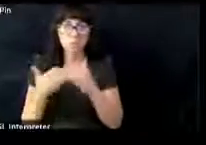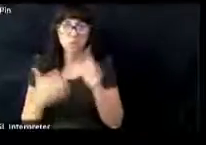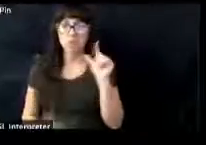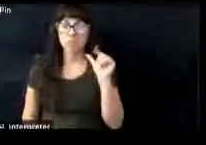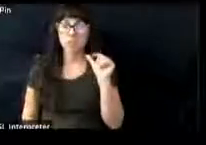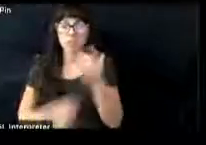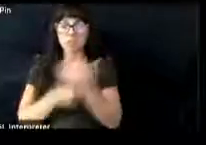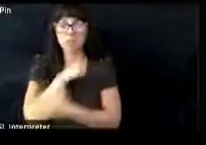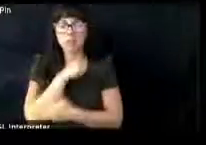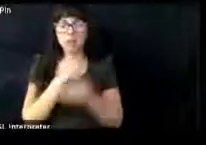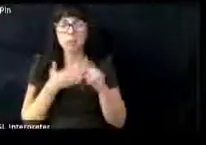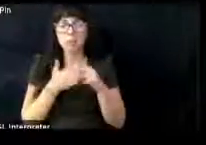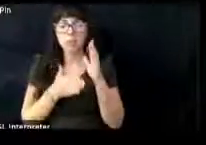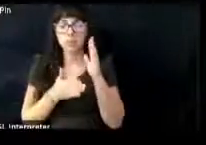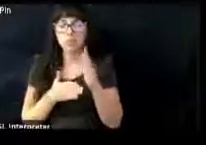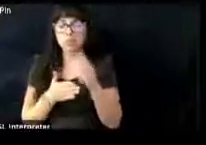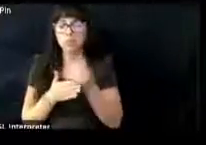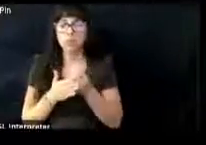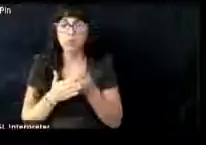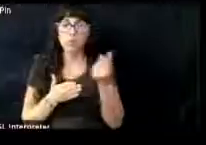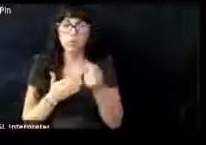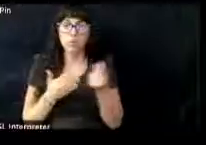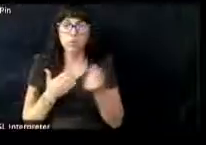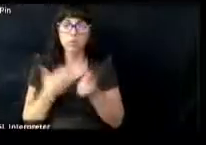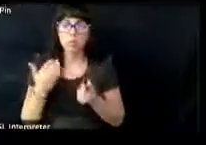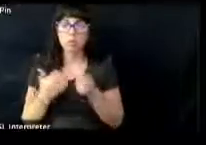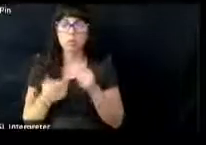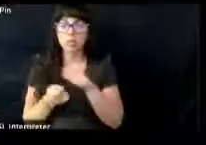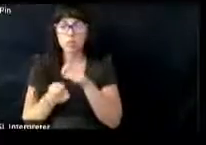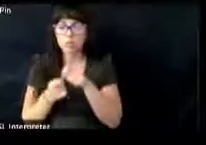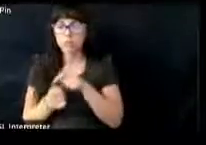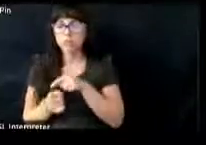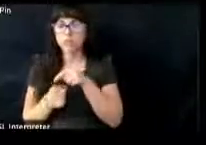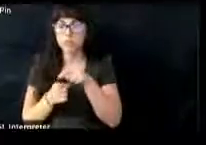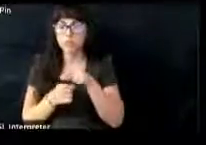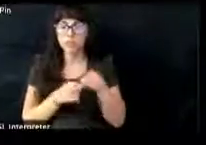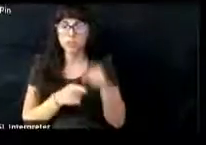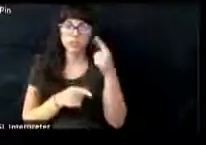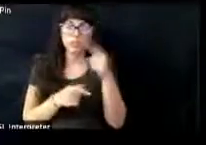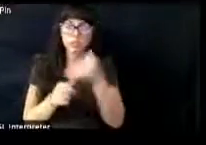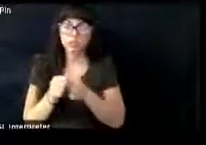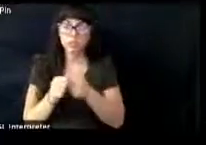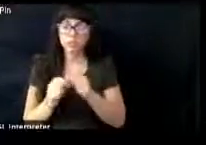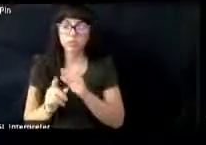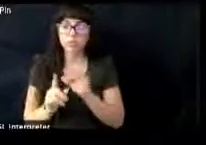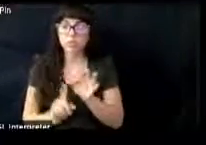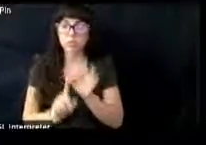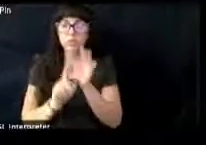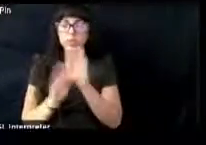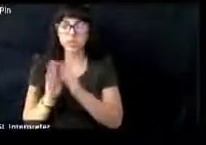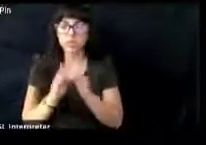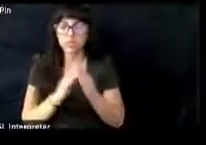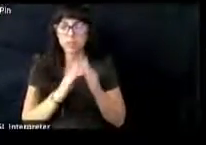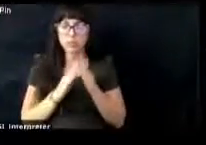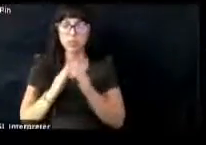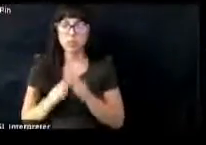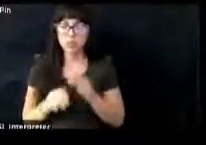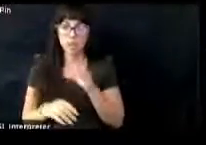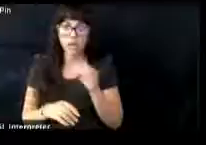would eliminate some of the specificity and neighborhood nature of some of these districts that have had